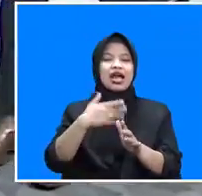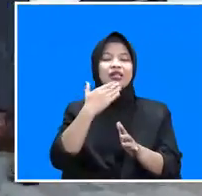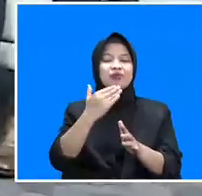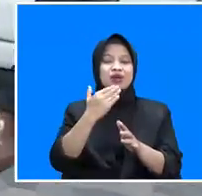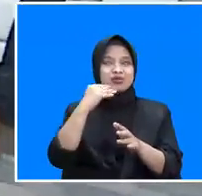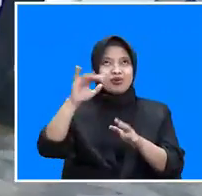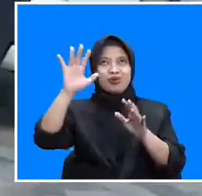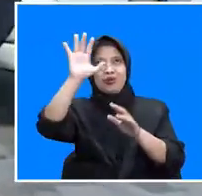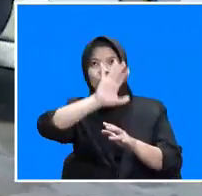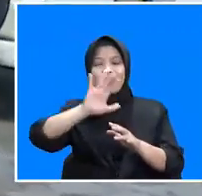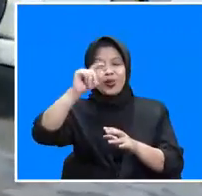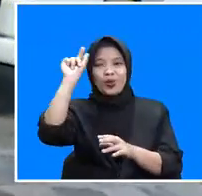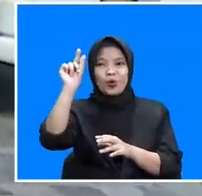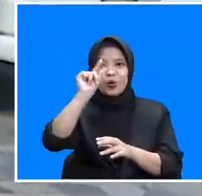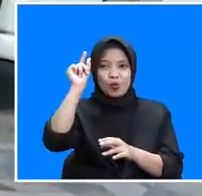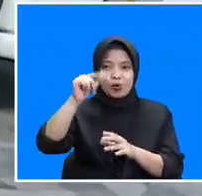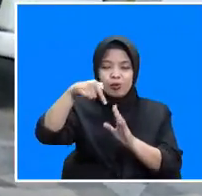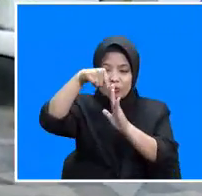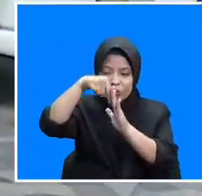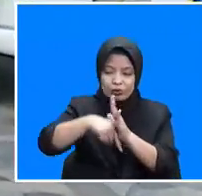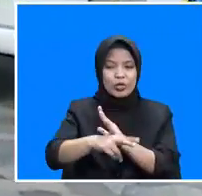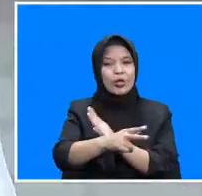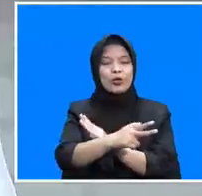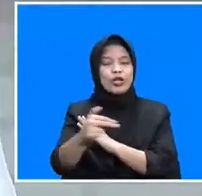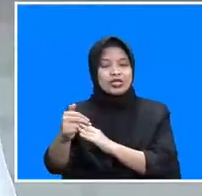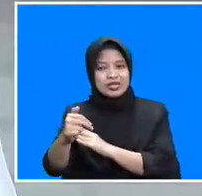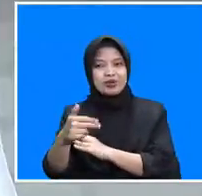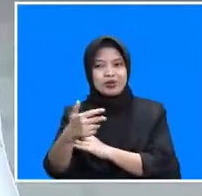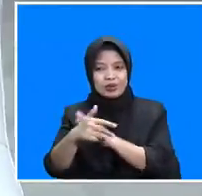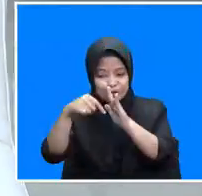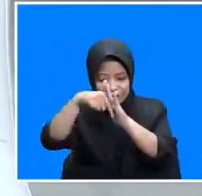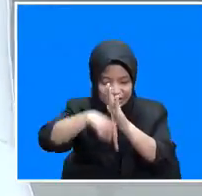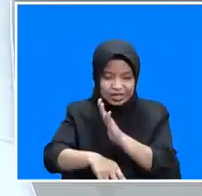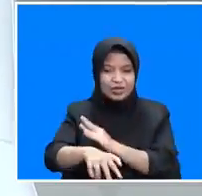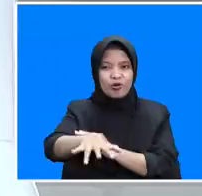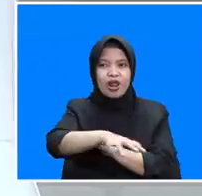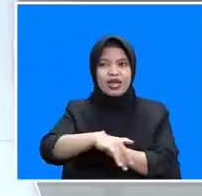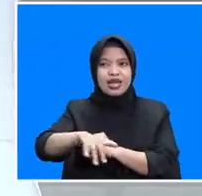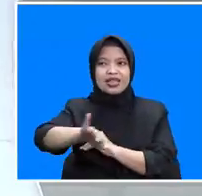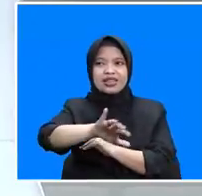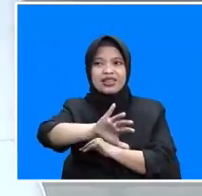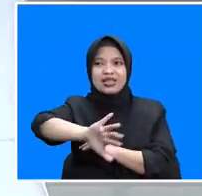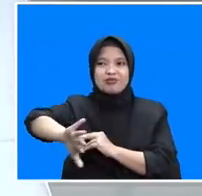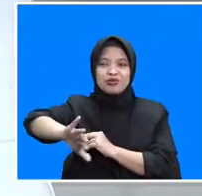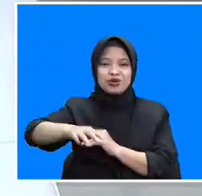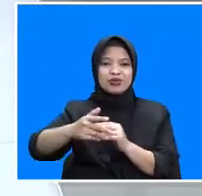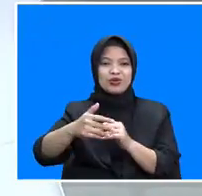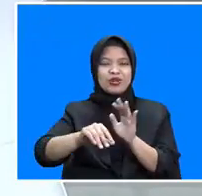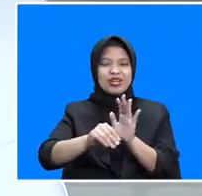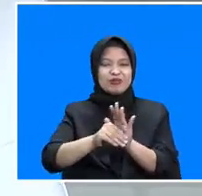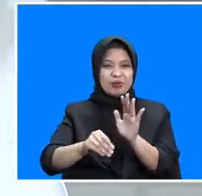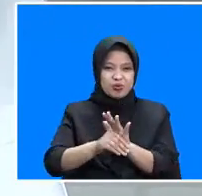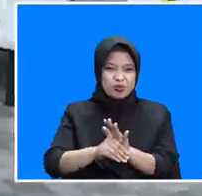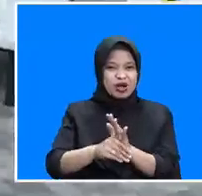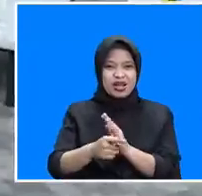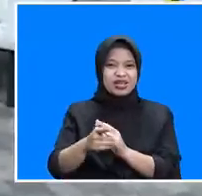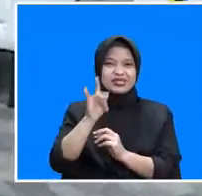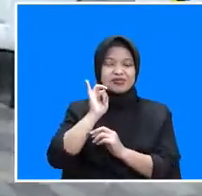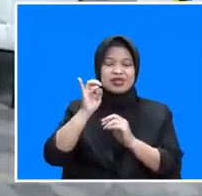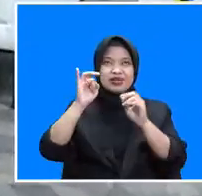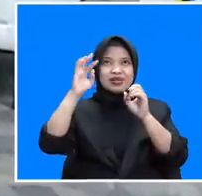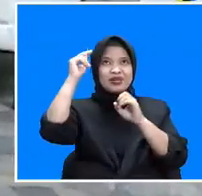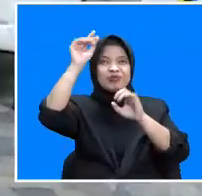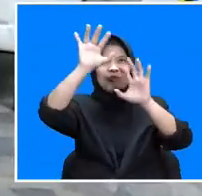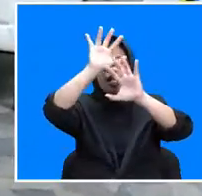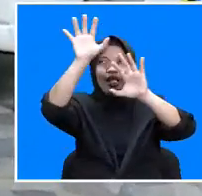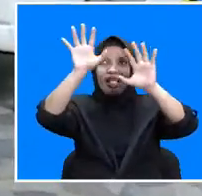to Indonesia, and then go to the eastern part, and then Papua. So you're going like from like big scale, and then going